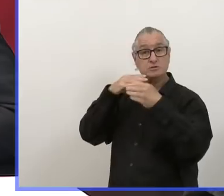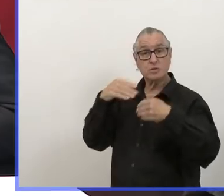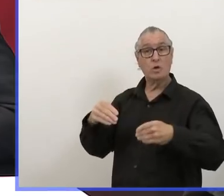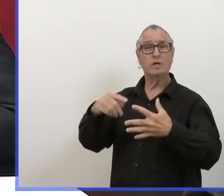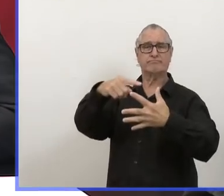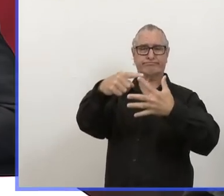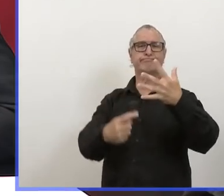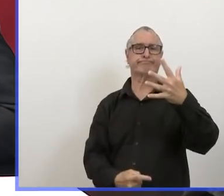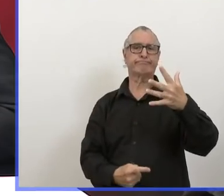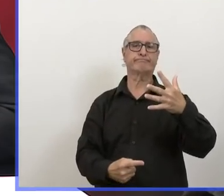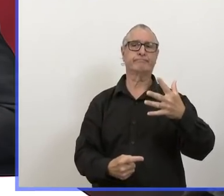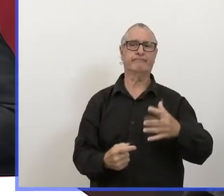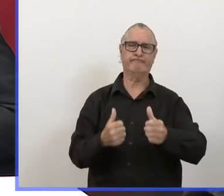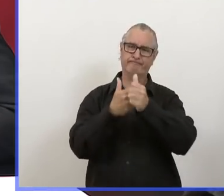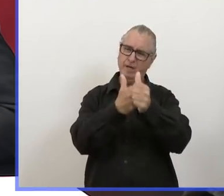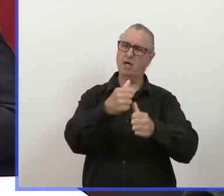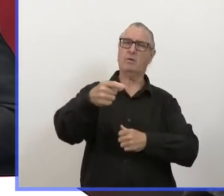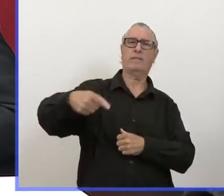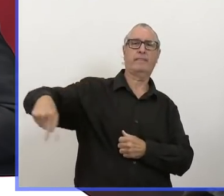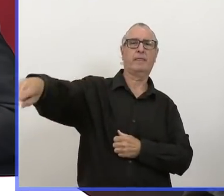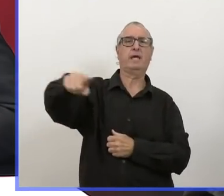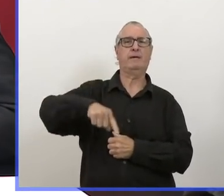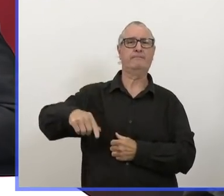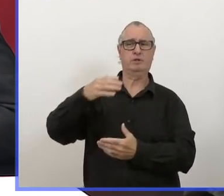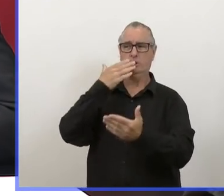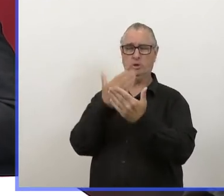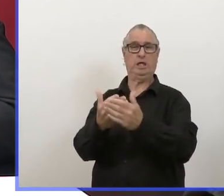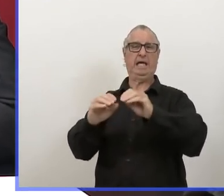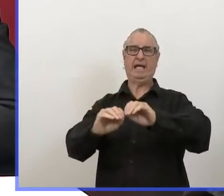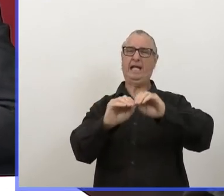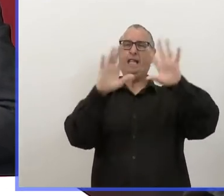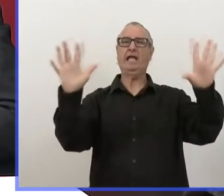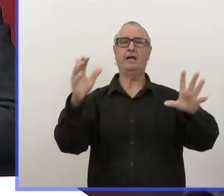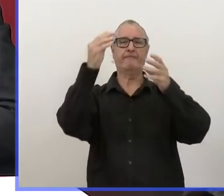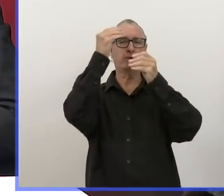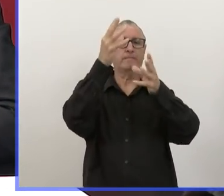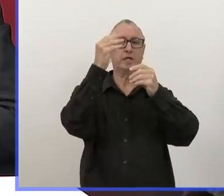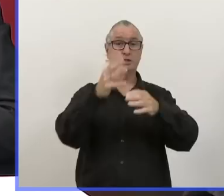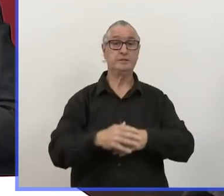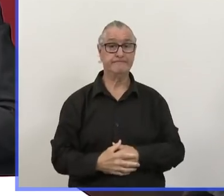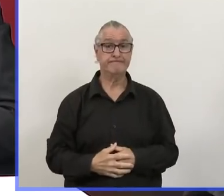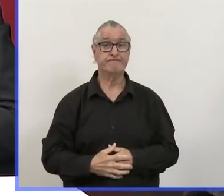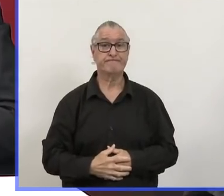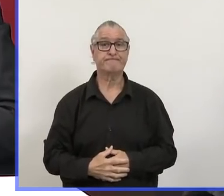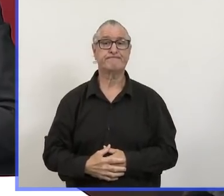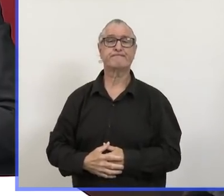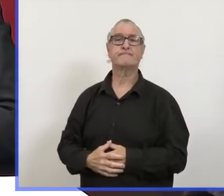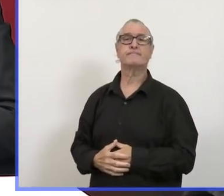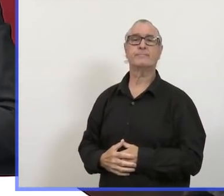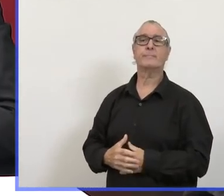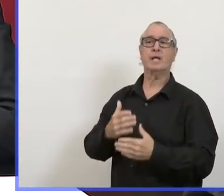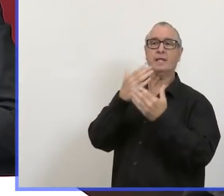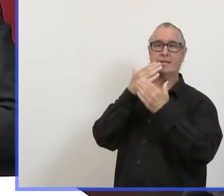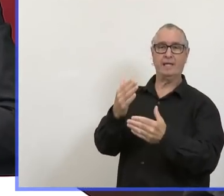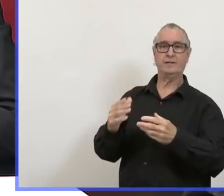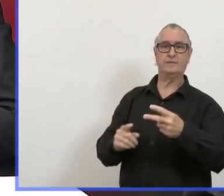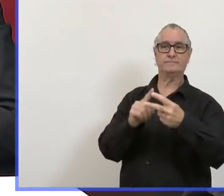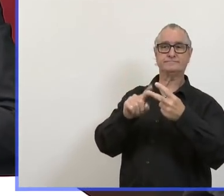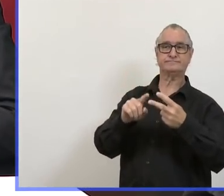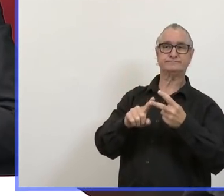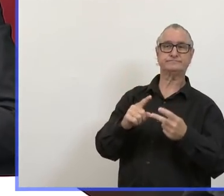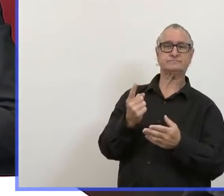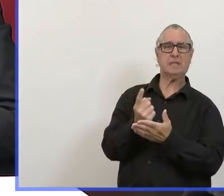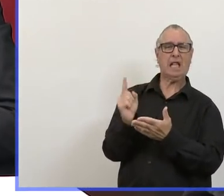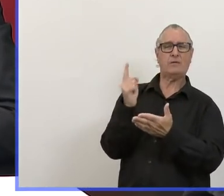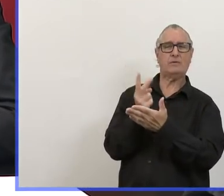Thanks for that. Just to follow up, you know, it's been a few weeks since we were kind of teased with a reopening plan,